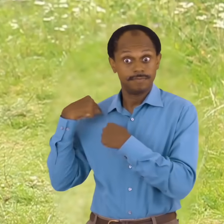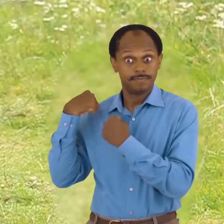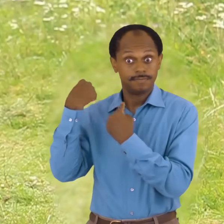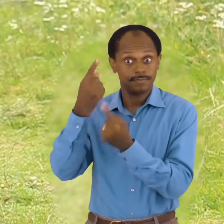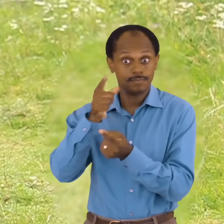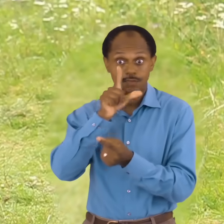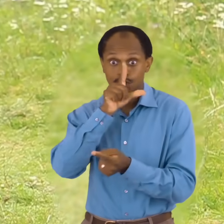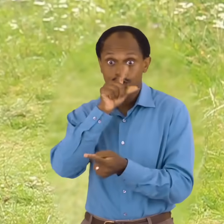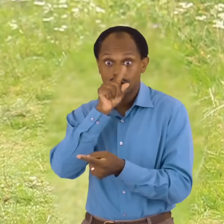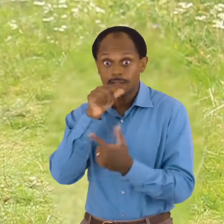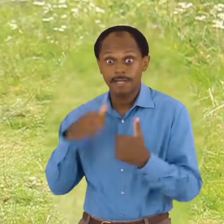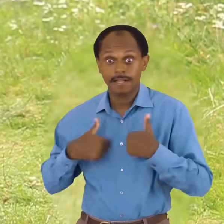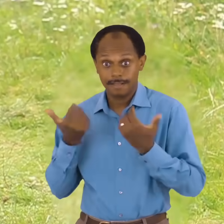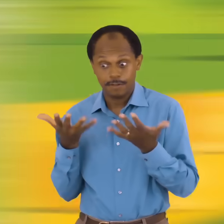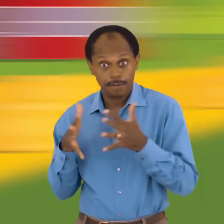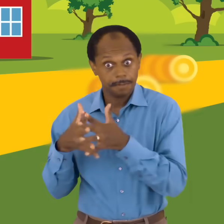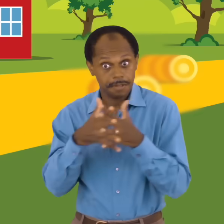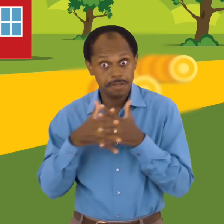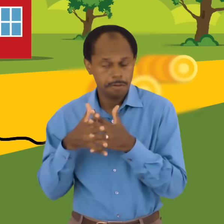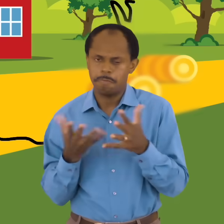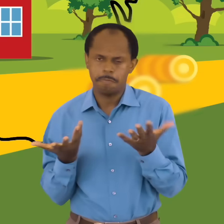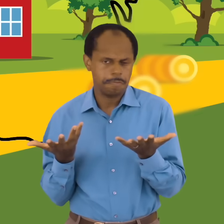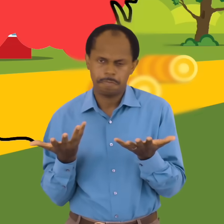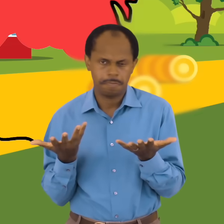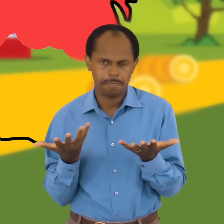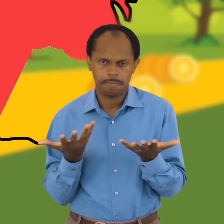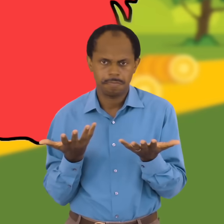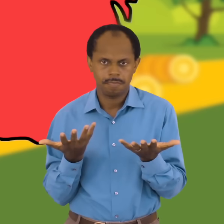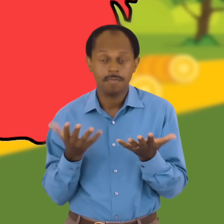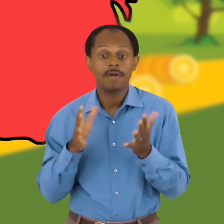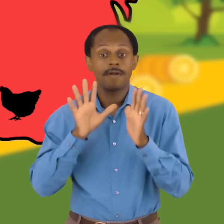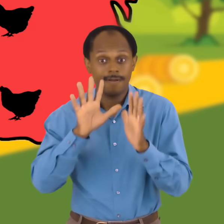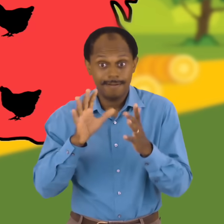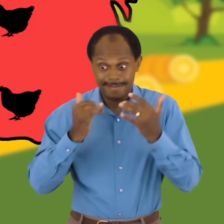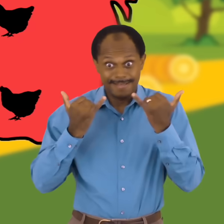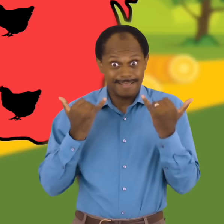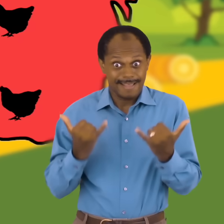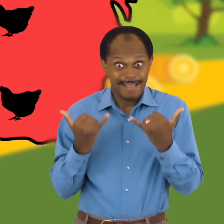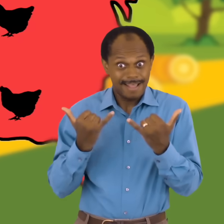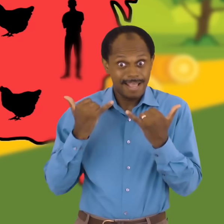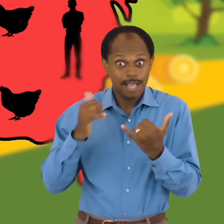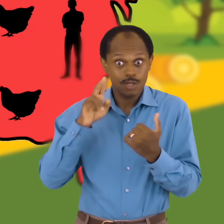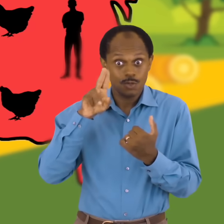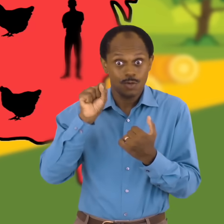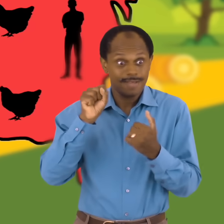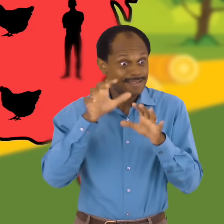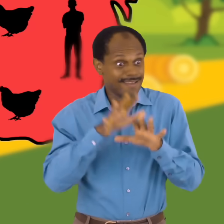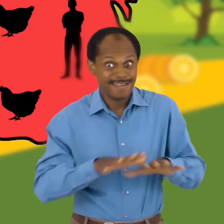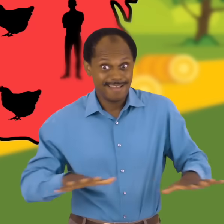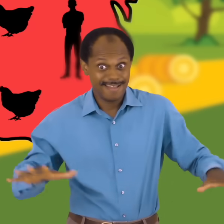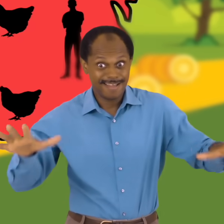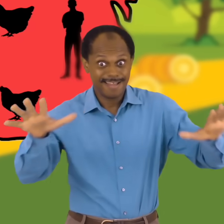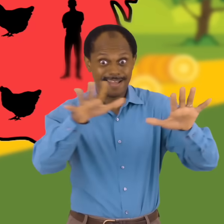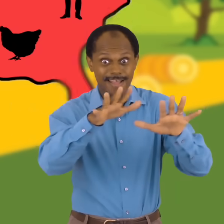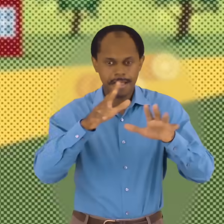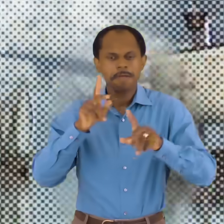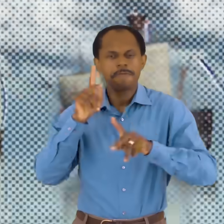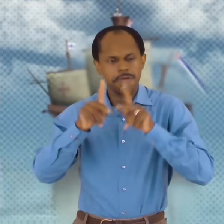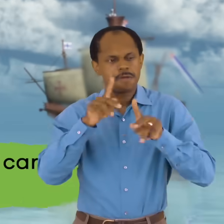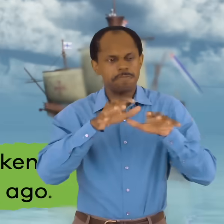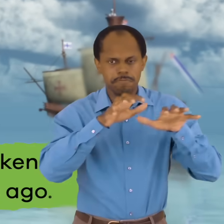always found in america but today there are more chickens than people in the united states